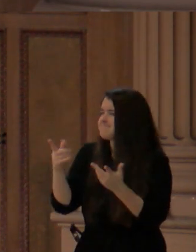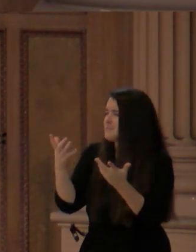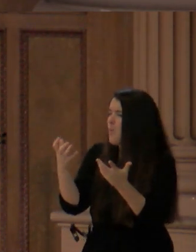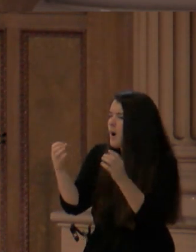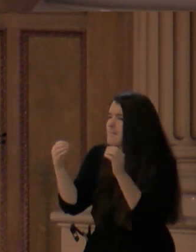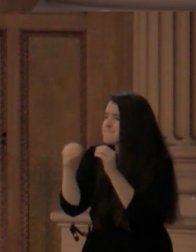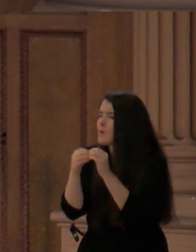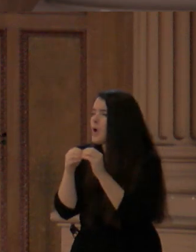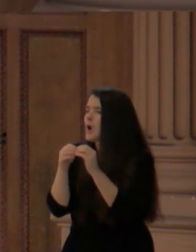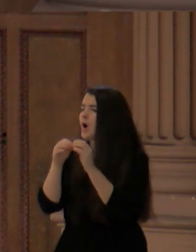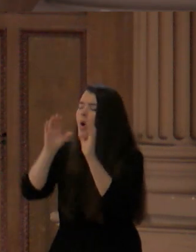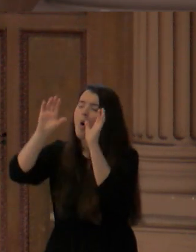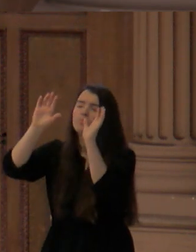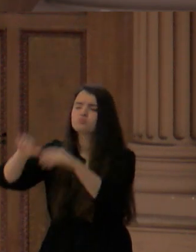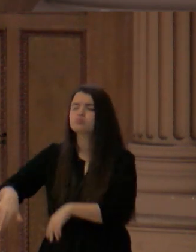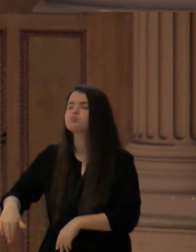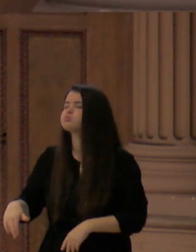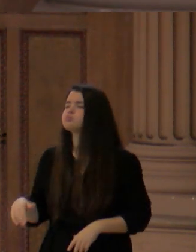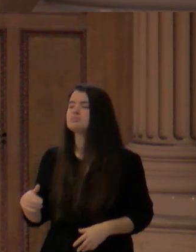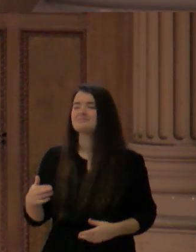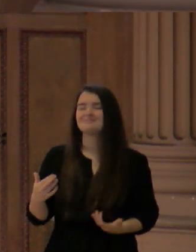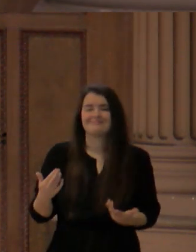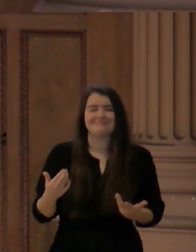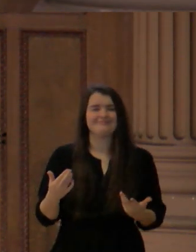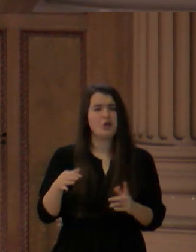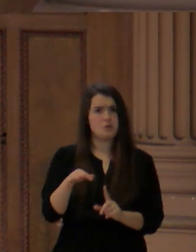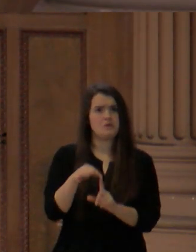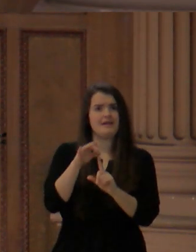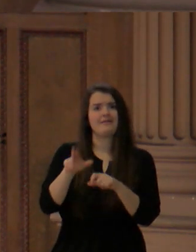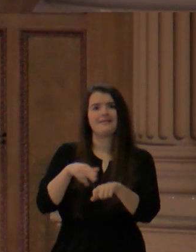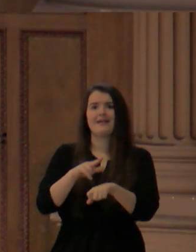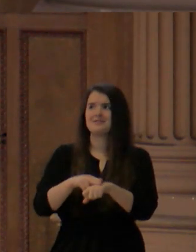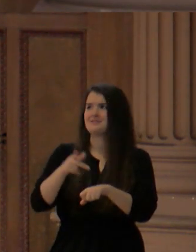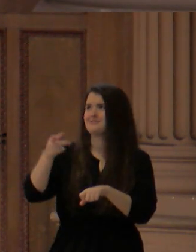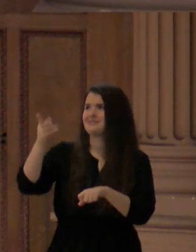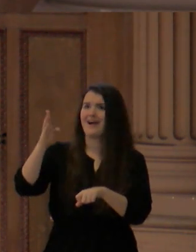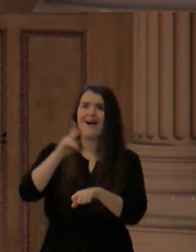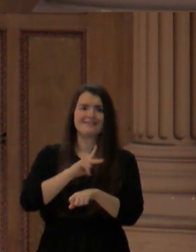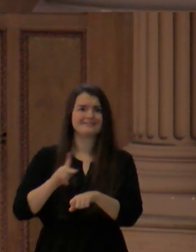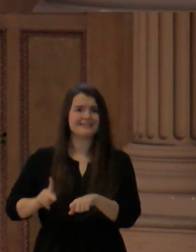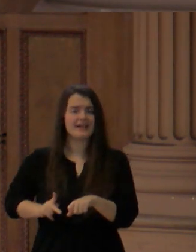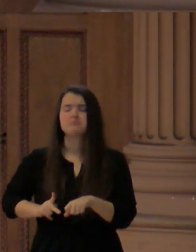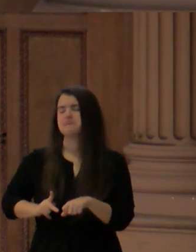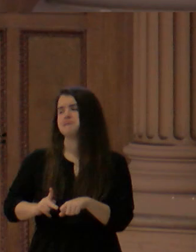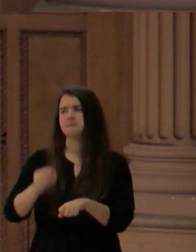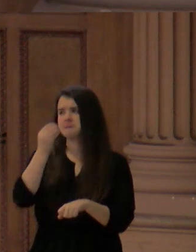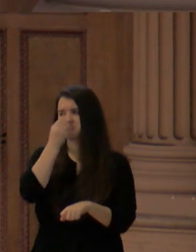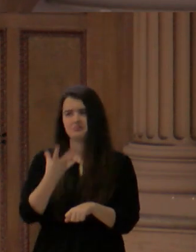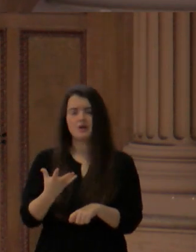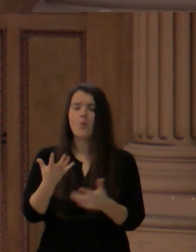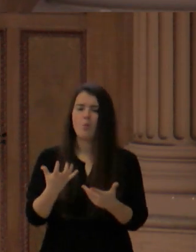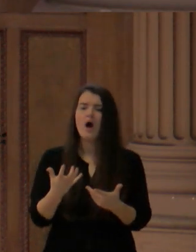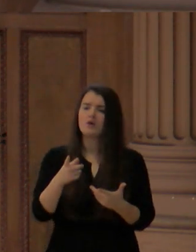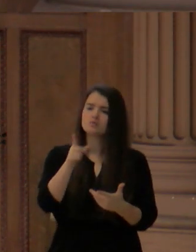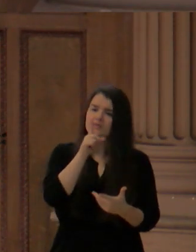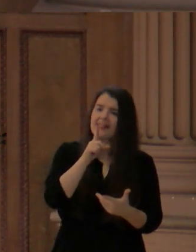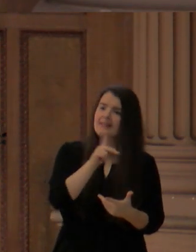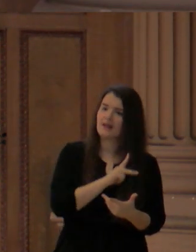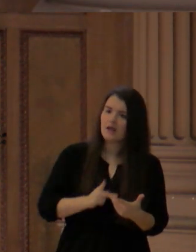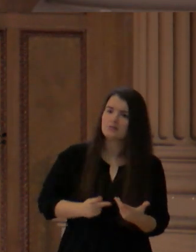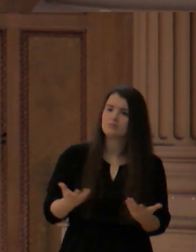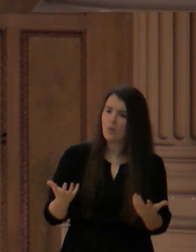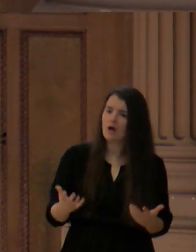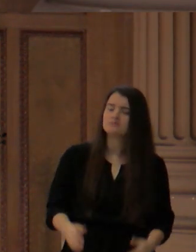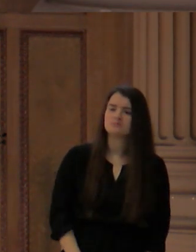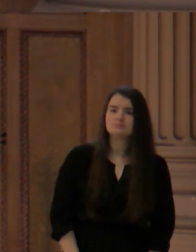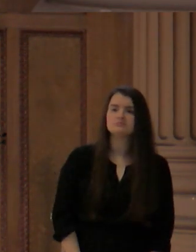people said, forget this whole let's be a unique nation with God as our king thing. We want kings like every other nation has. And this is how that